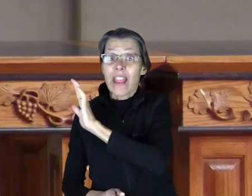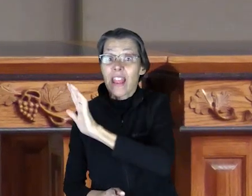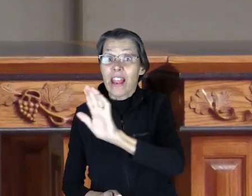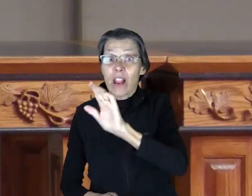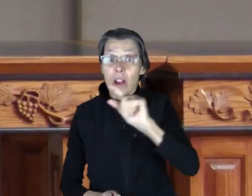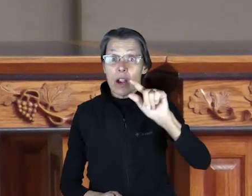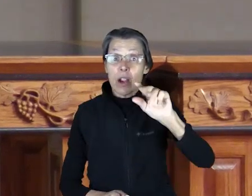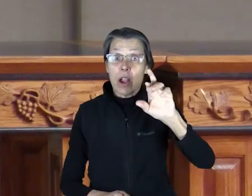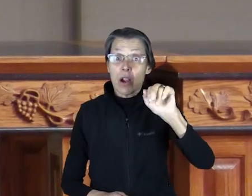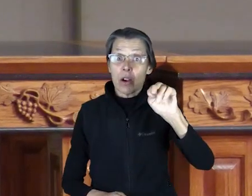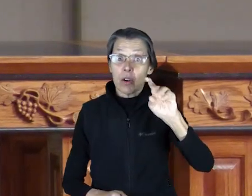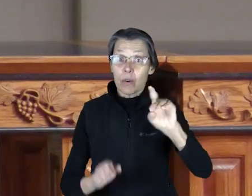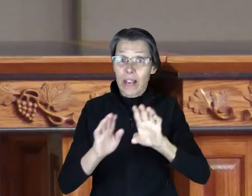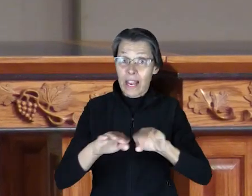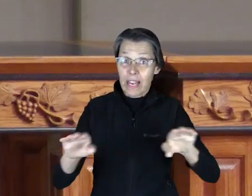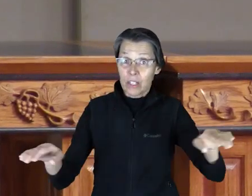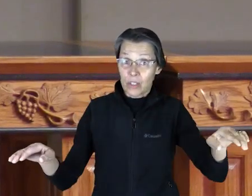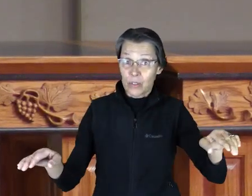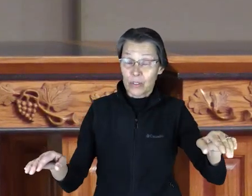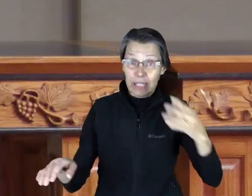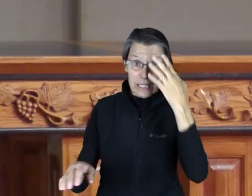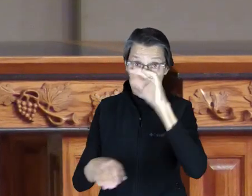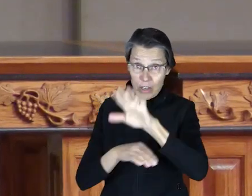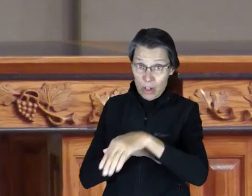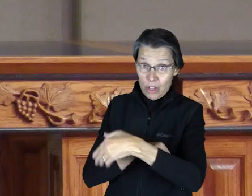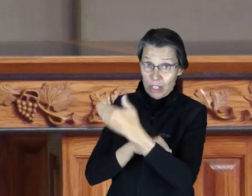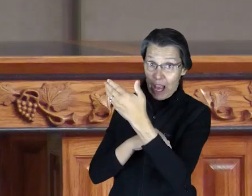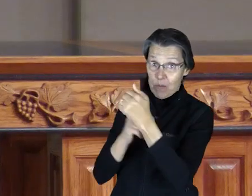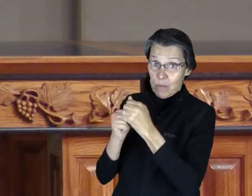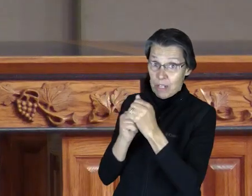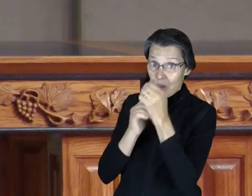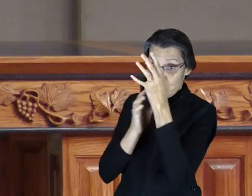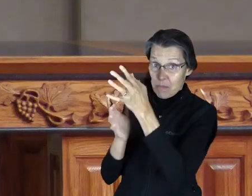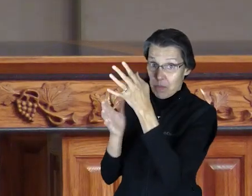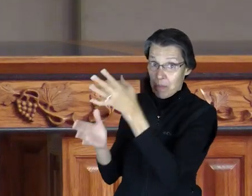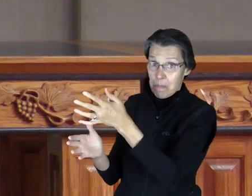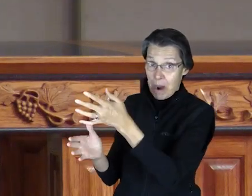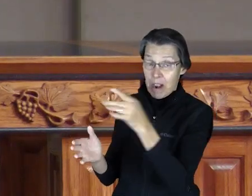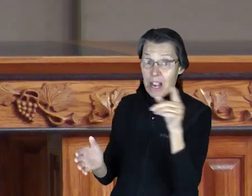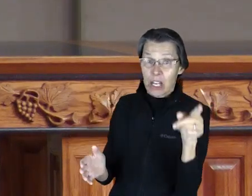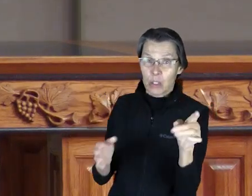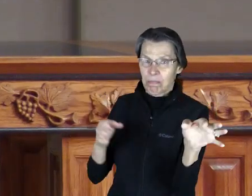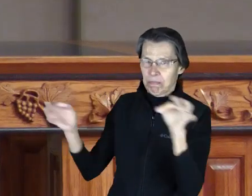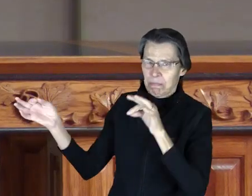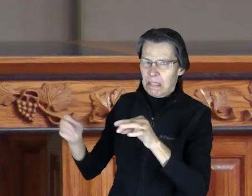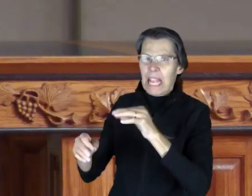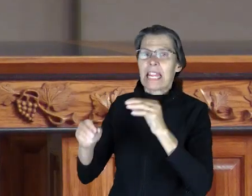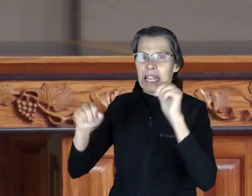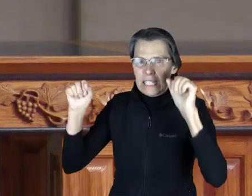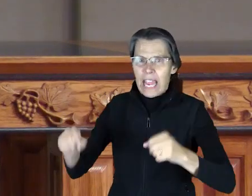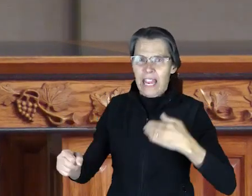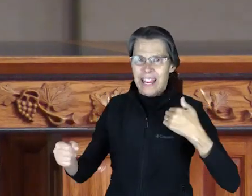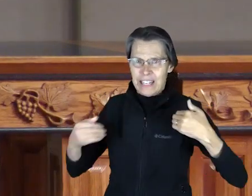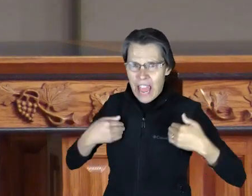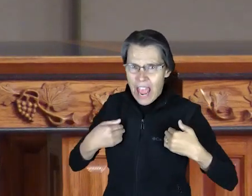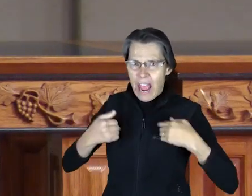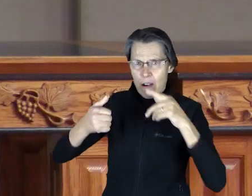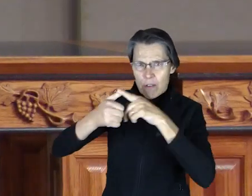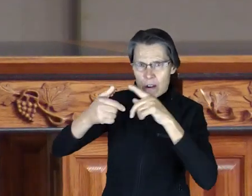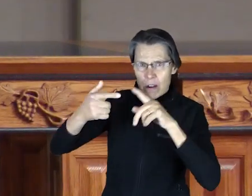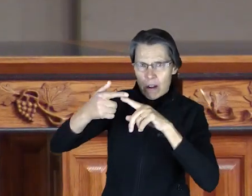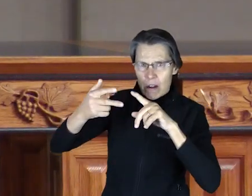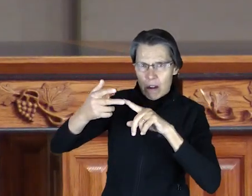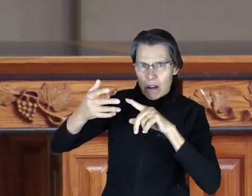this encyclopedia of rules about what your child can eat and not eat, knowing as you walk out the door and leave them that